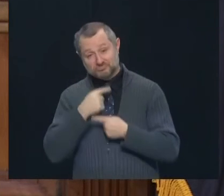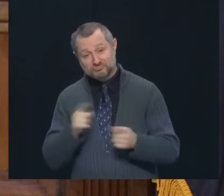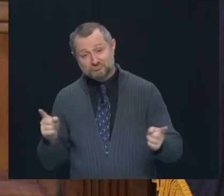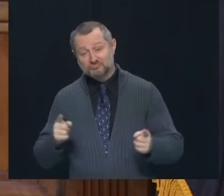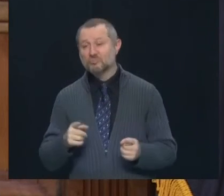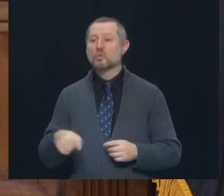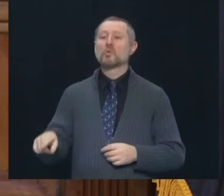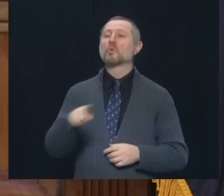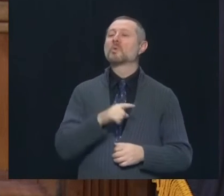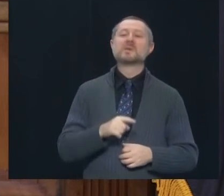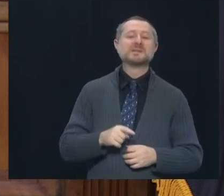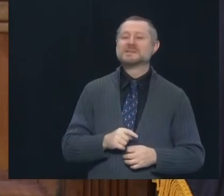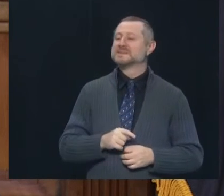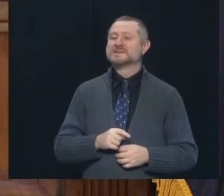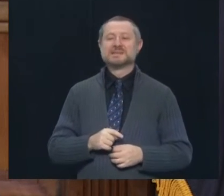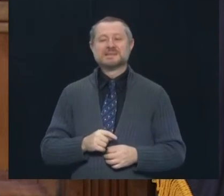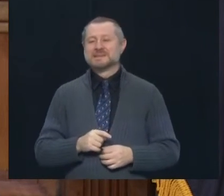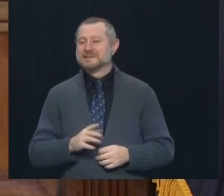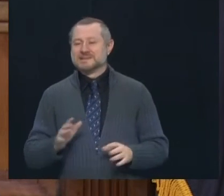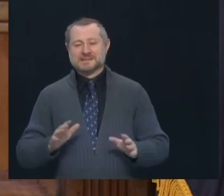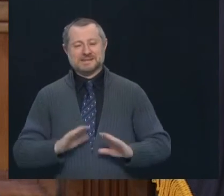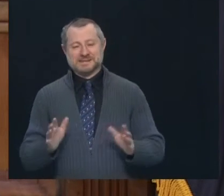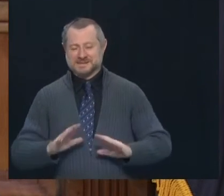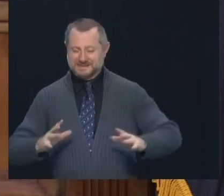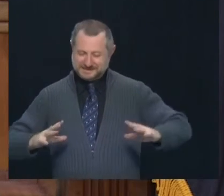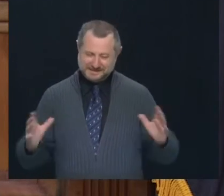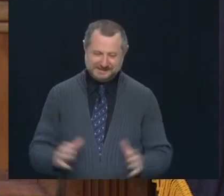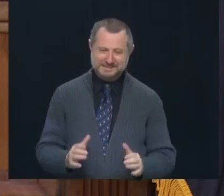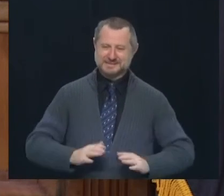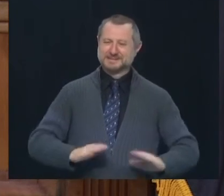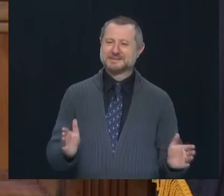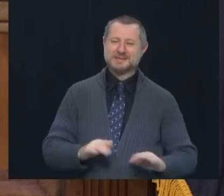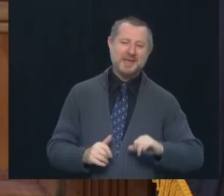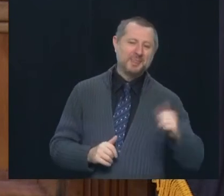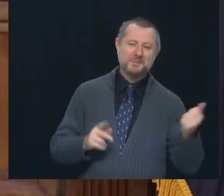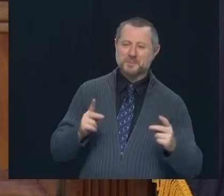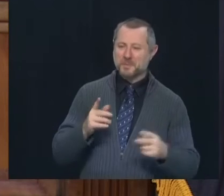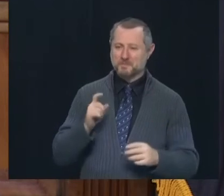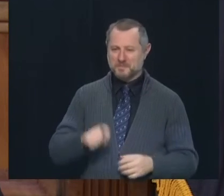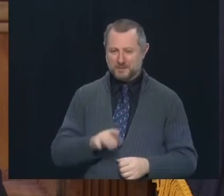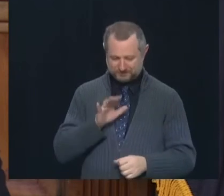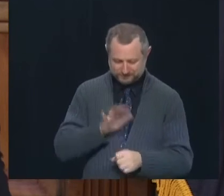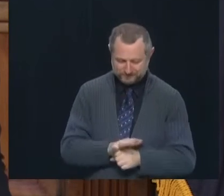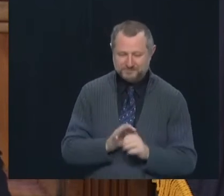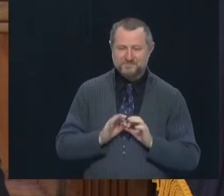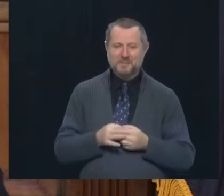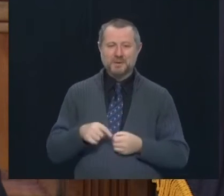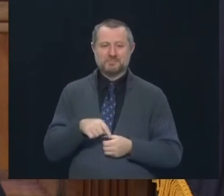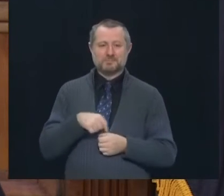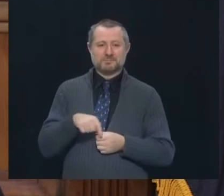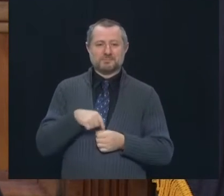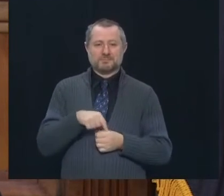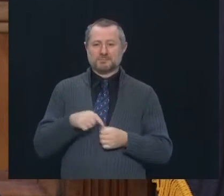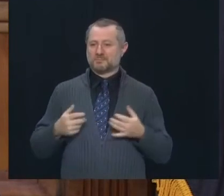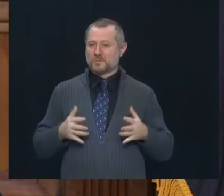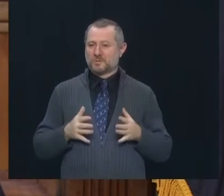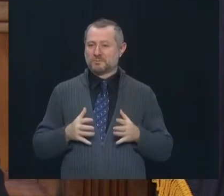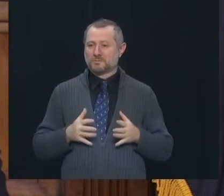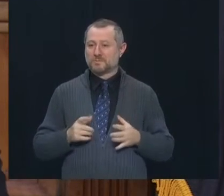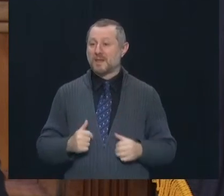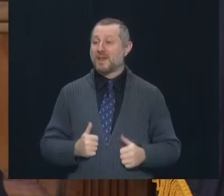not be in a gathering besides your immediate household with whom you